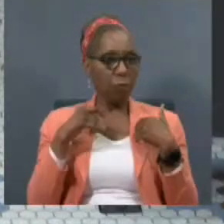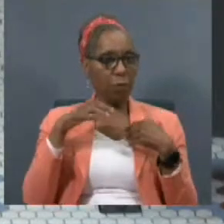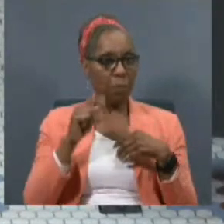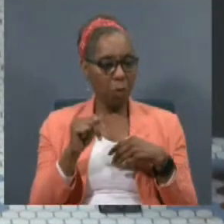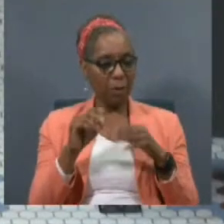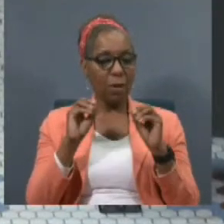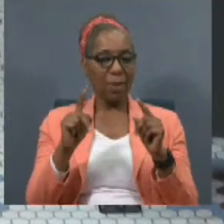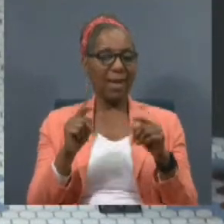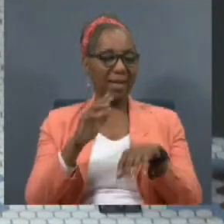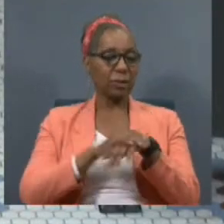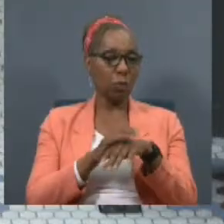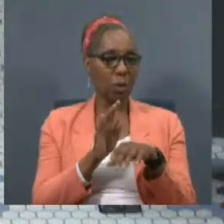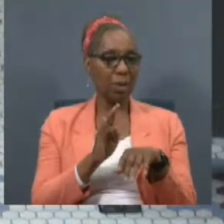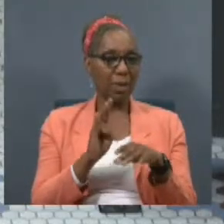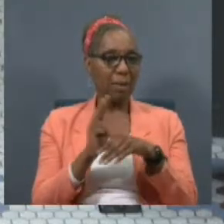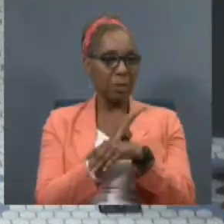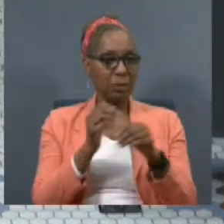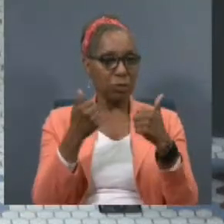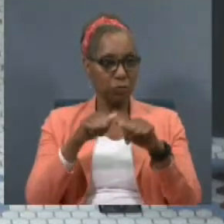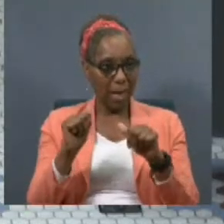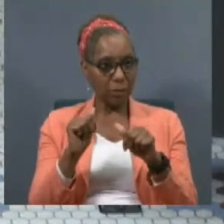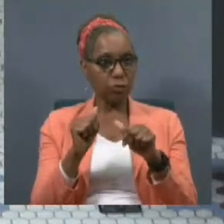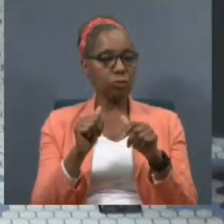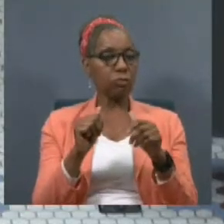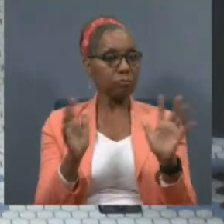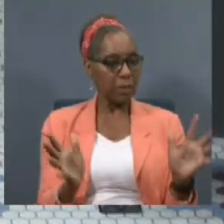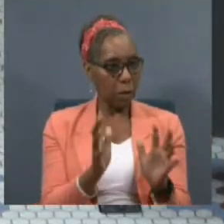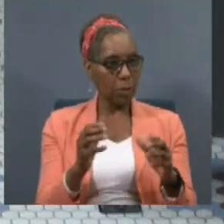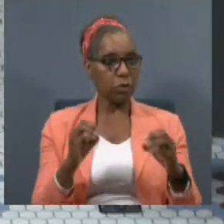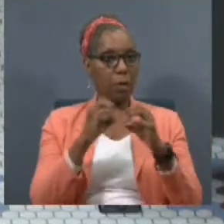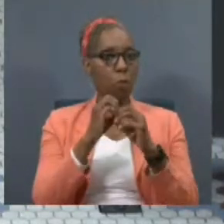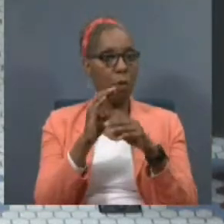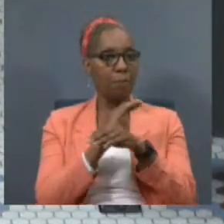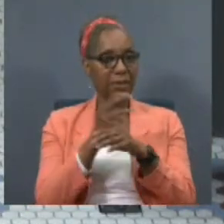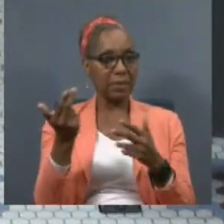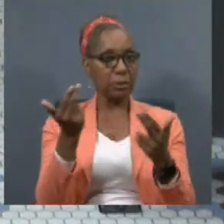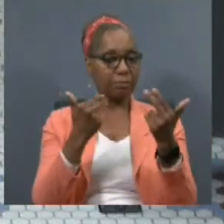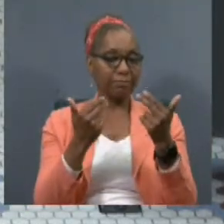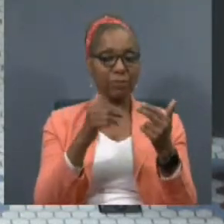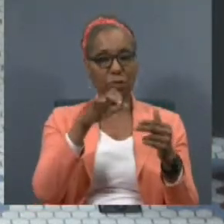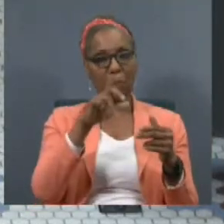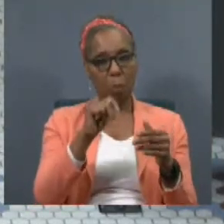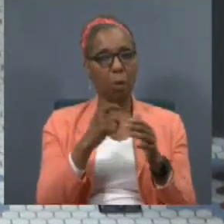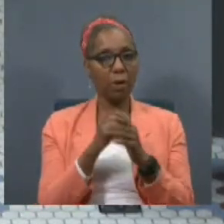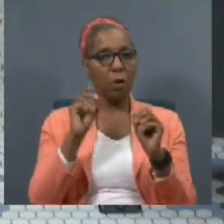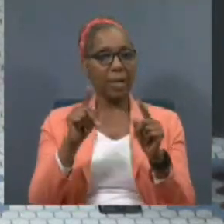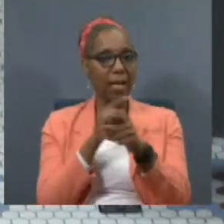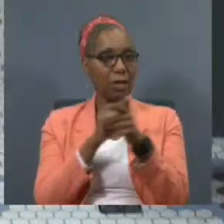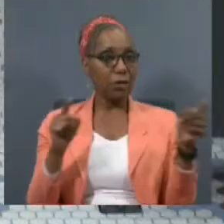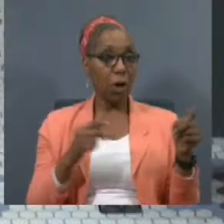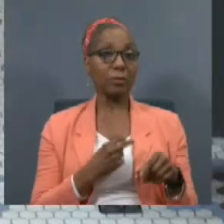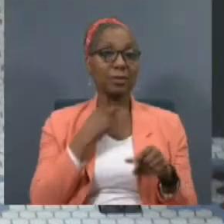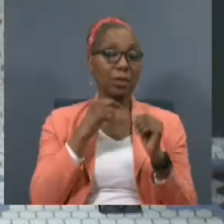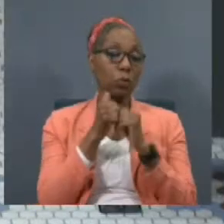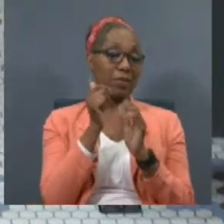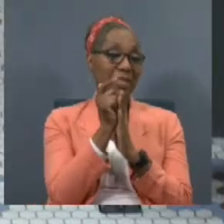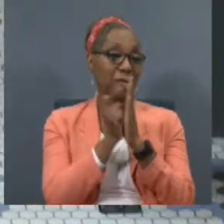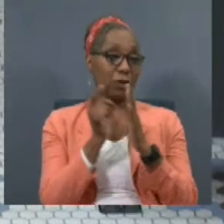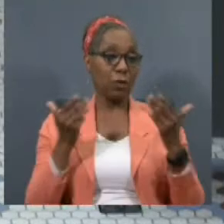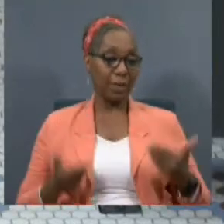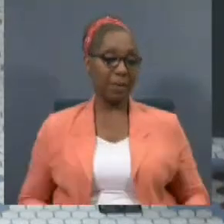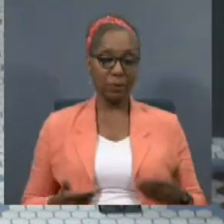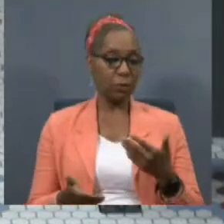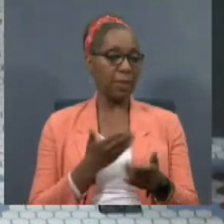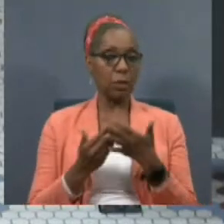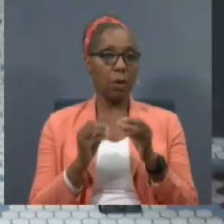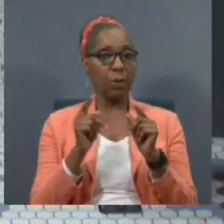port business, trying to bring more businesses to the port. So you guys got stuck with the attorney,